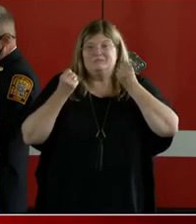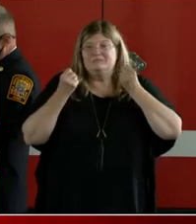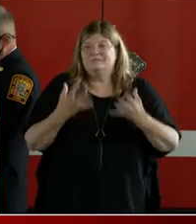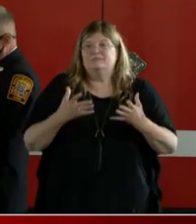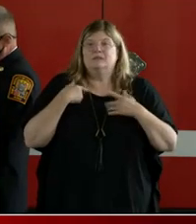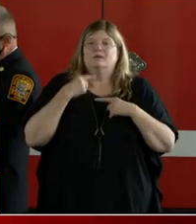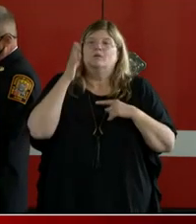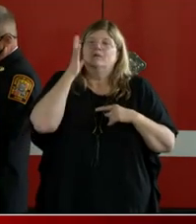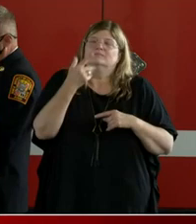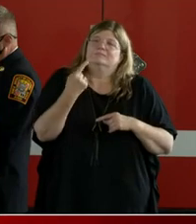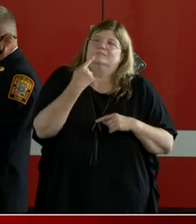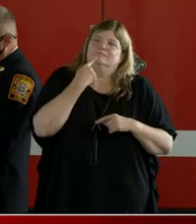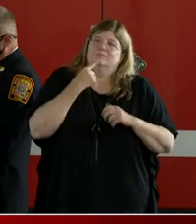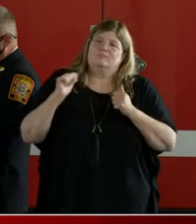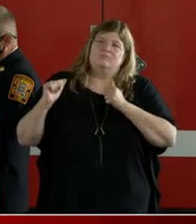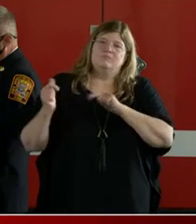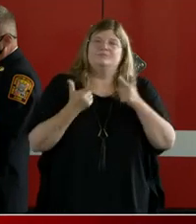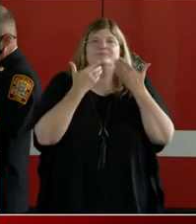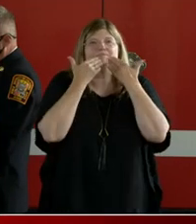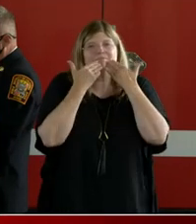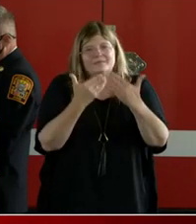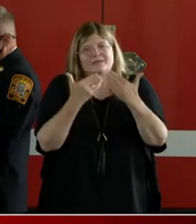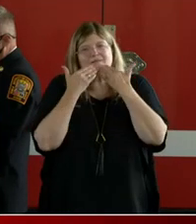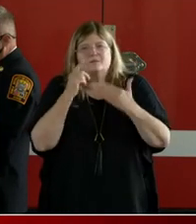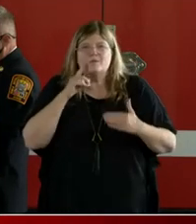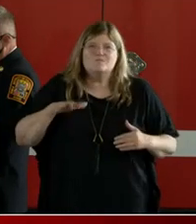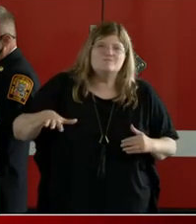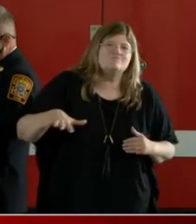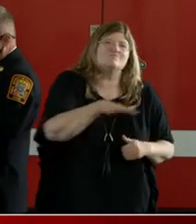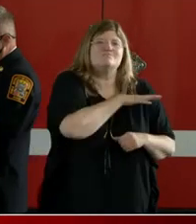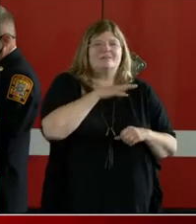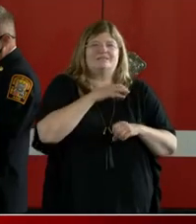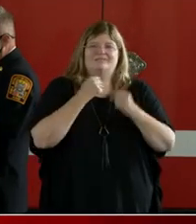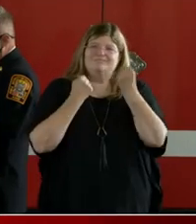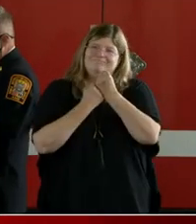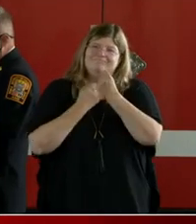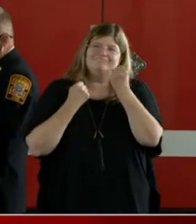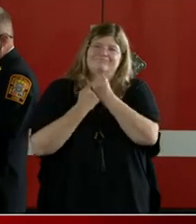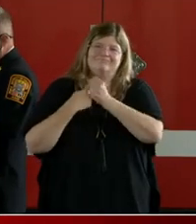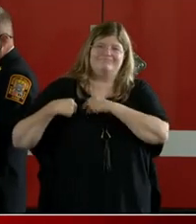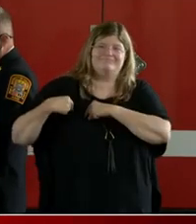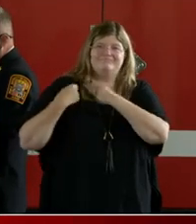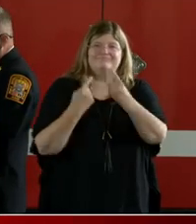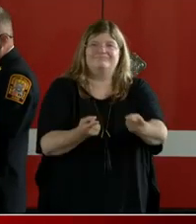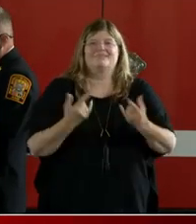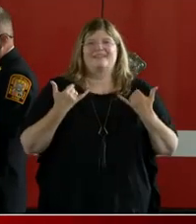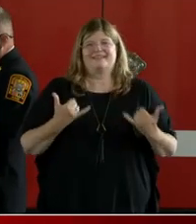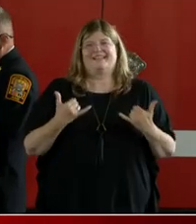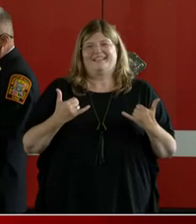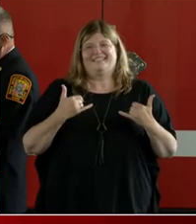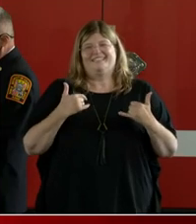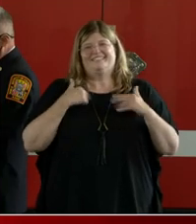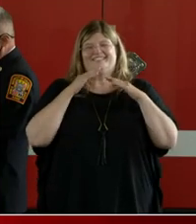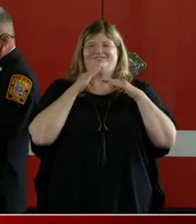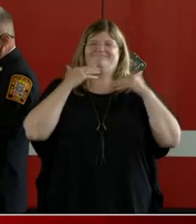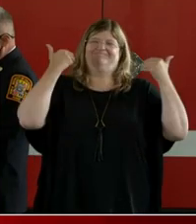Morrow. I stand with a big smile today because we are where we are because of your